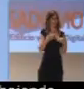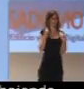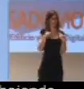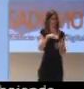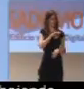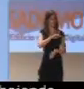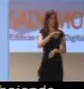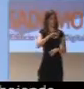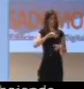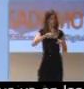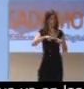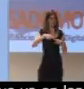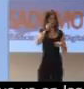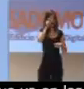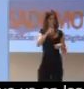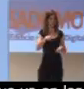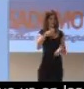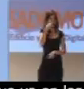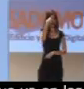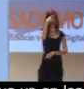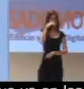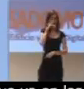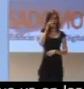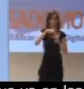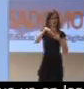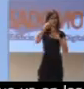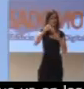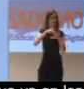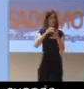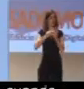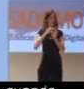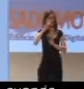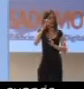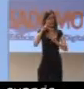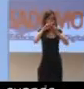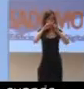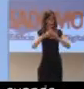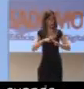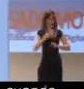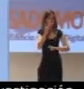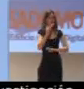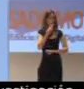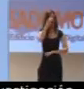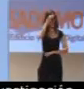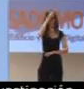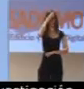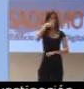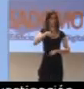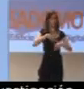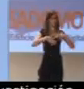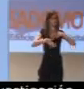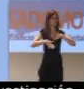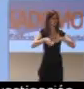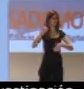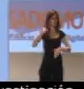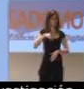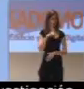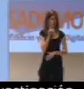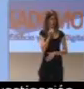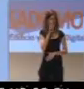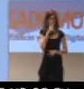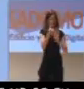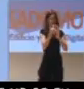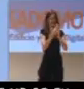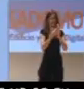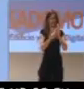them know about this, so that when they start new research projects they will have incorporated this